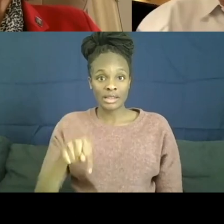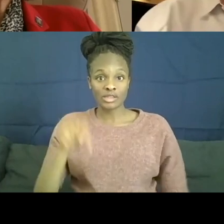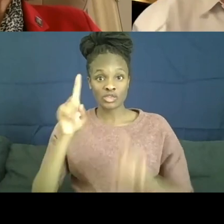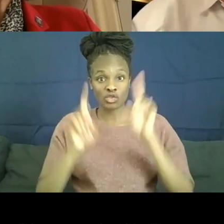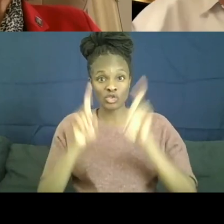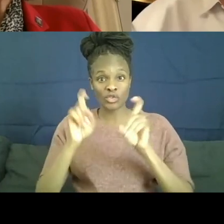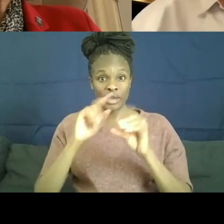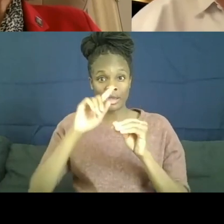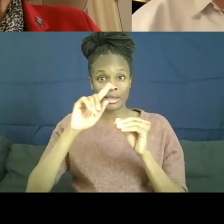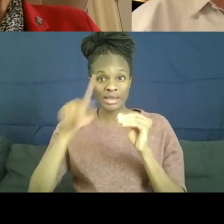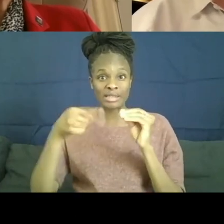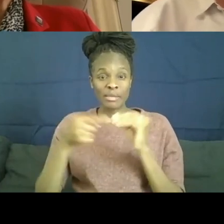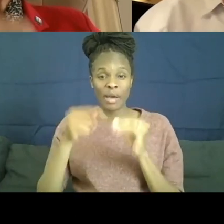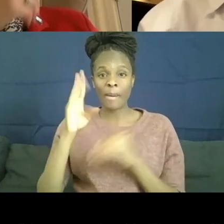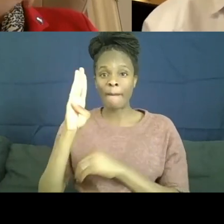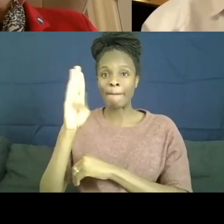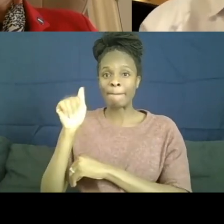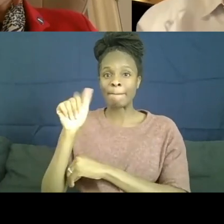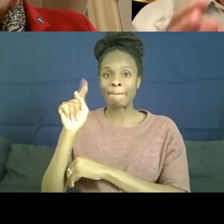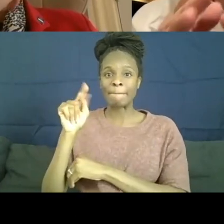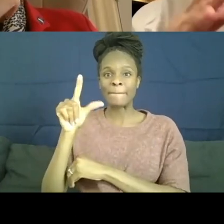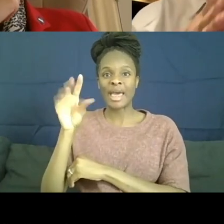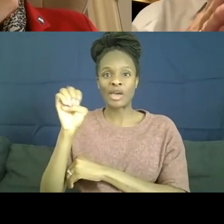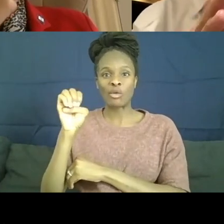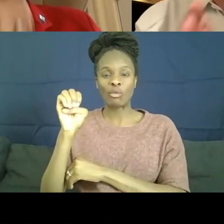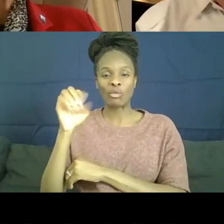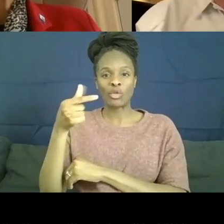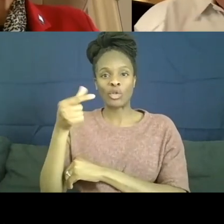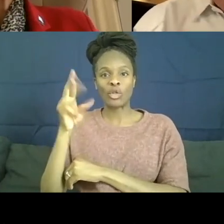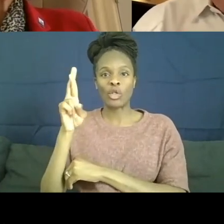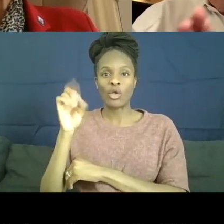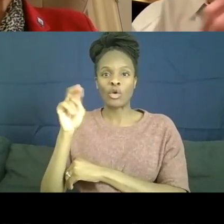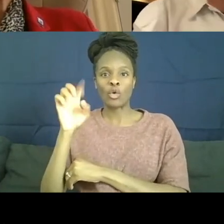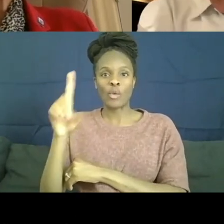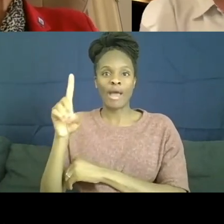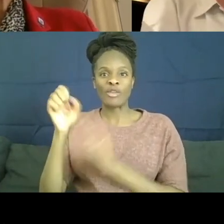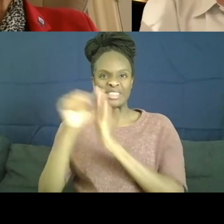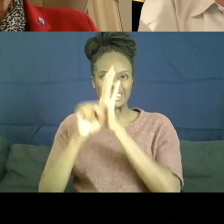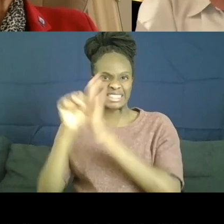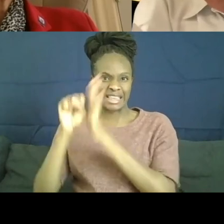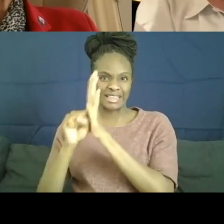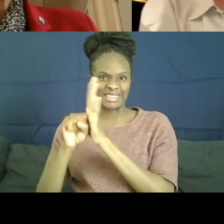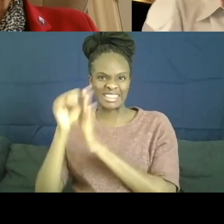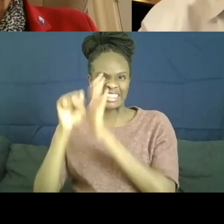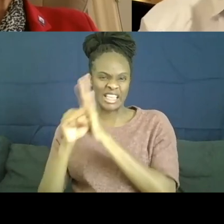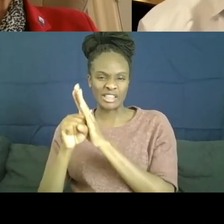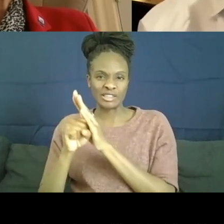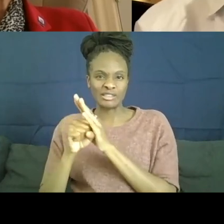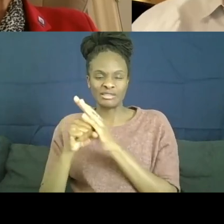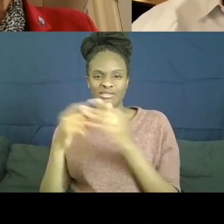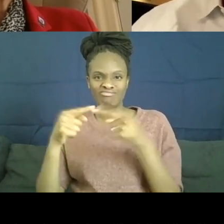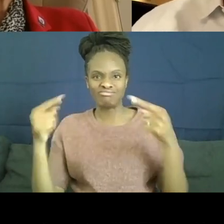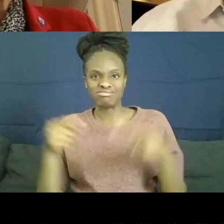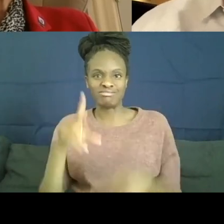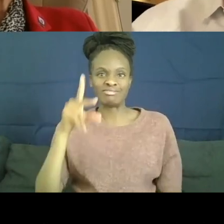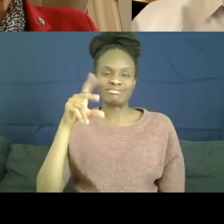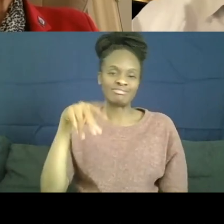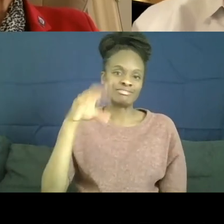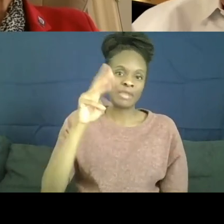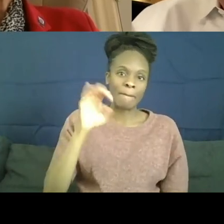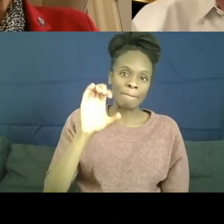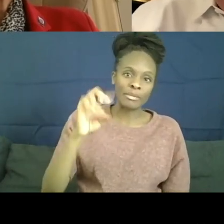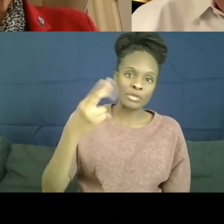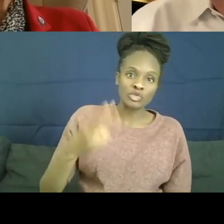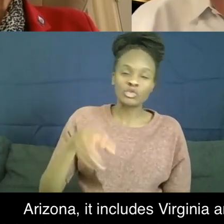a battleground states. It's, you know, so it's, we're, you know, we're dealing with states, you know, like, you know, Michigan, Wisconsin, Pennsylvania, states like Florida,